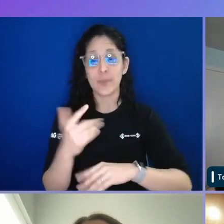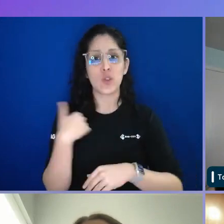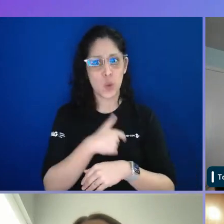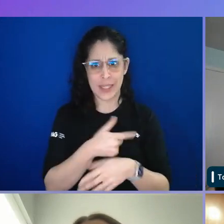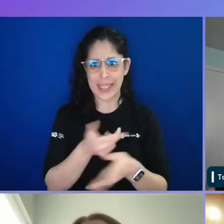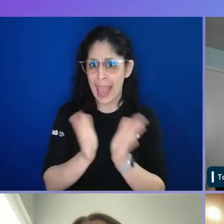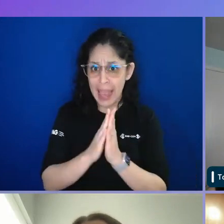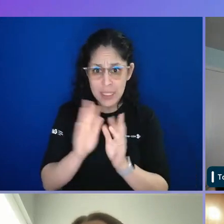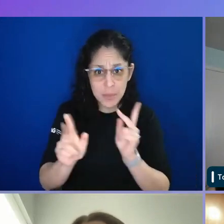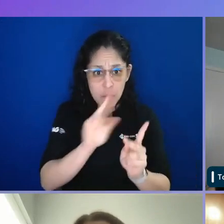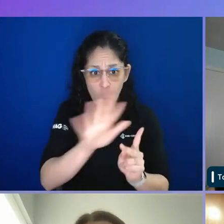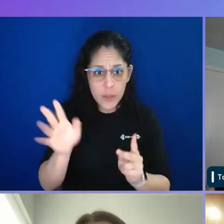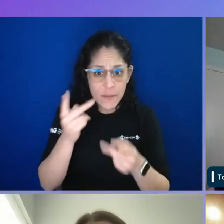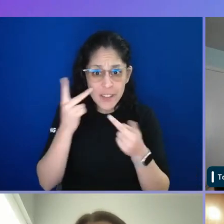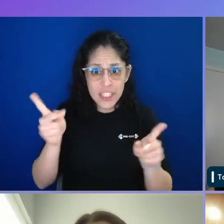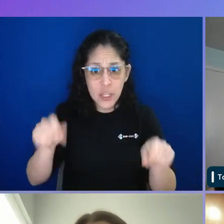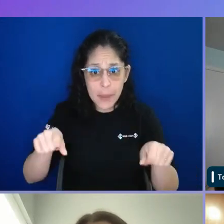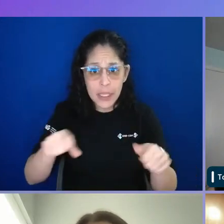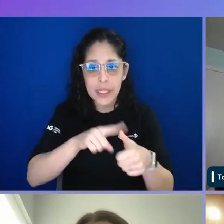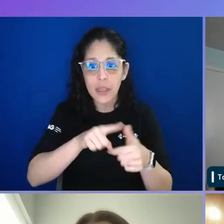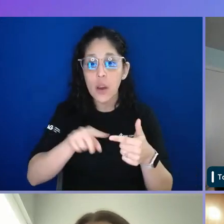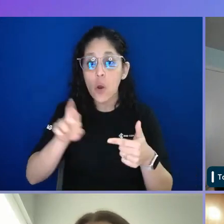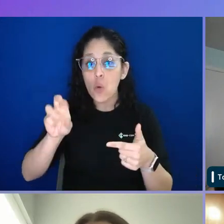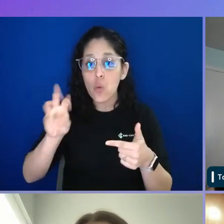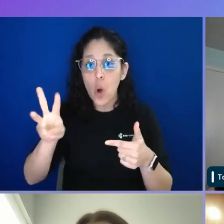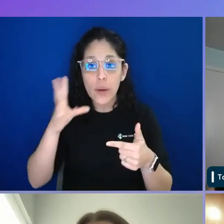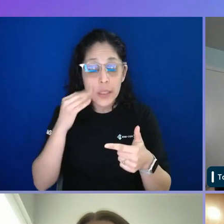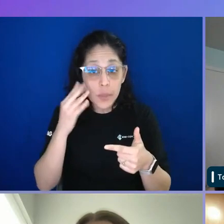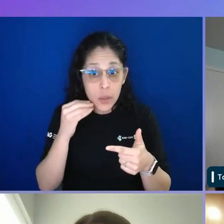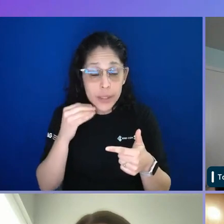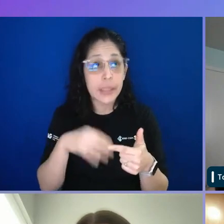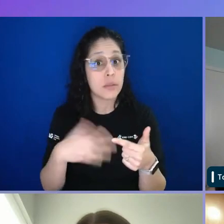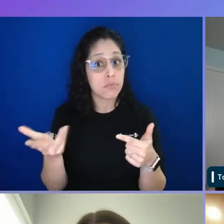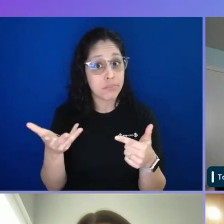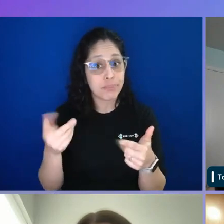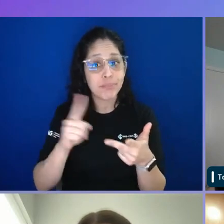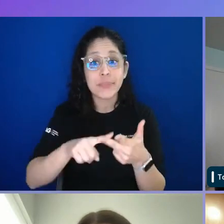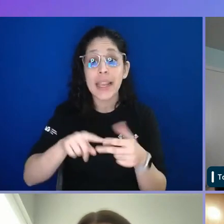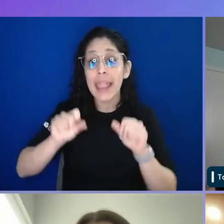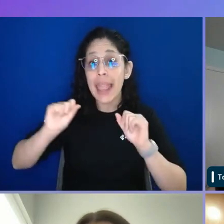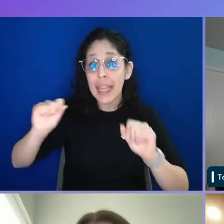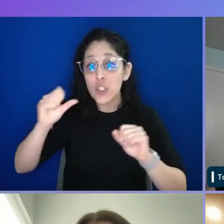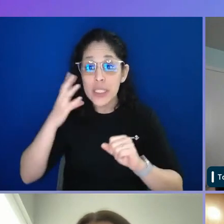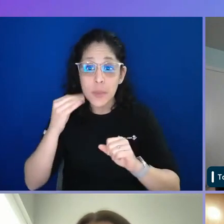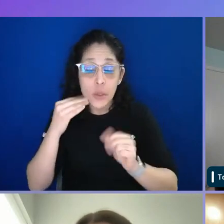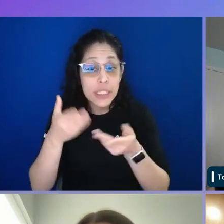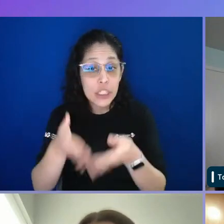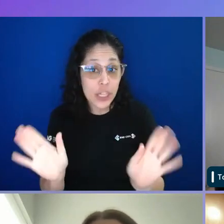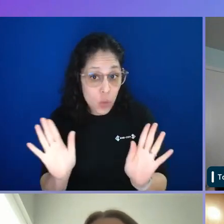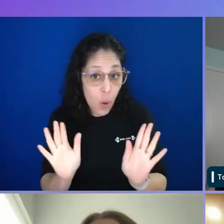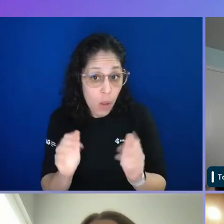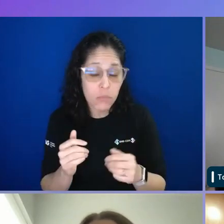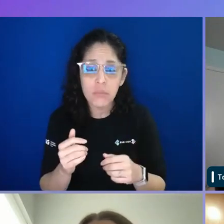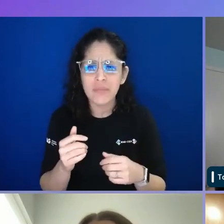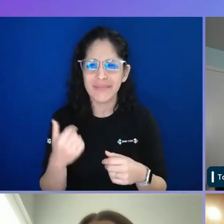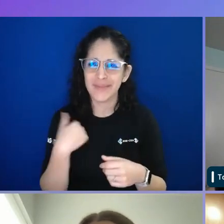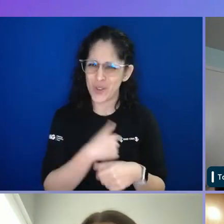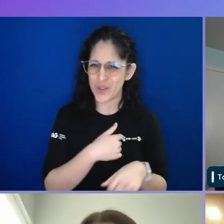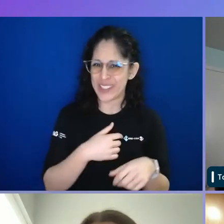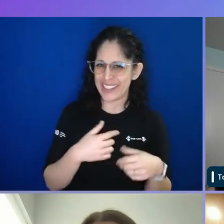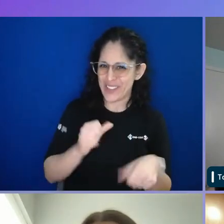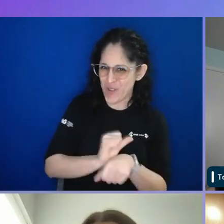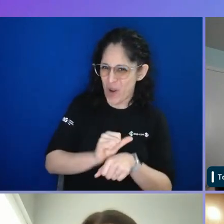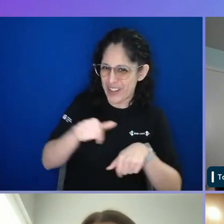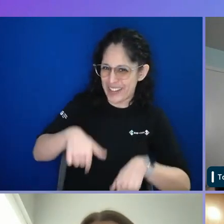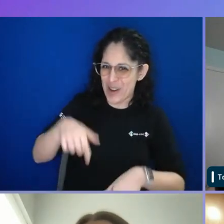vision, rowing experience, and also exercise experience in general. So because we work at Peloton and they're